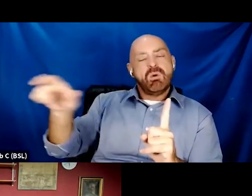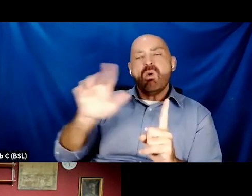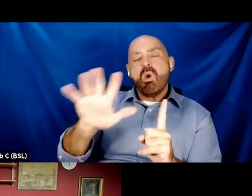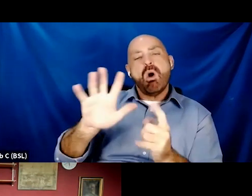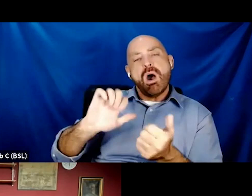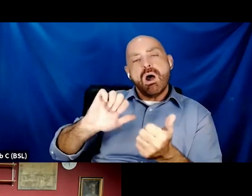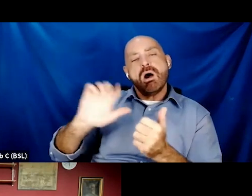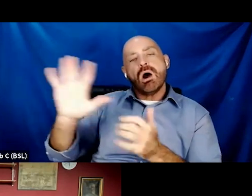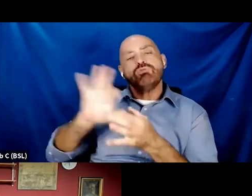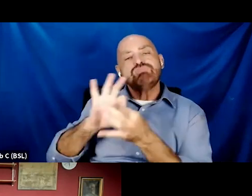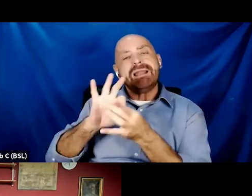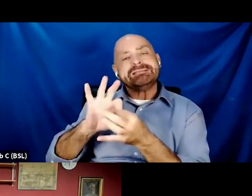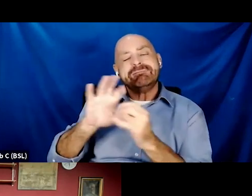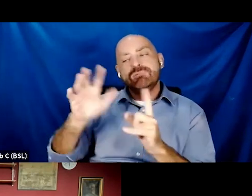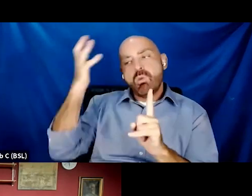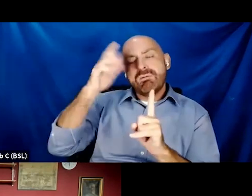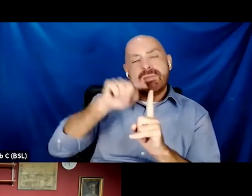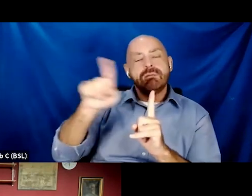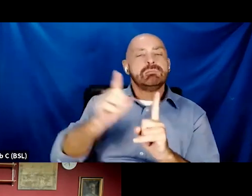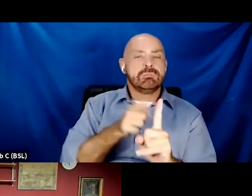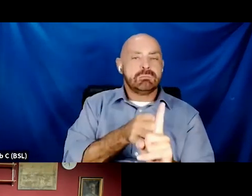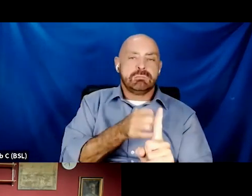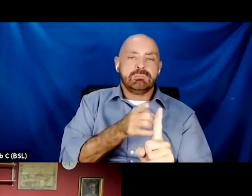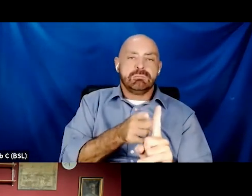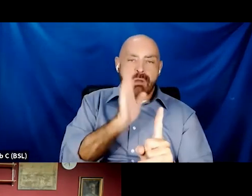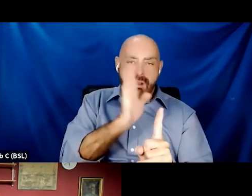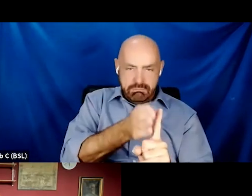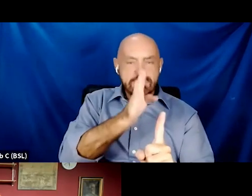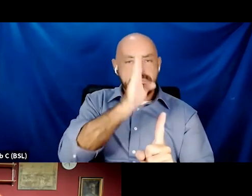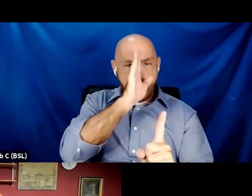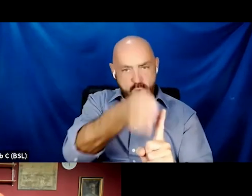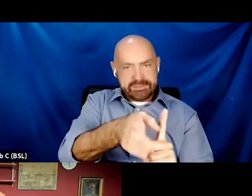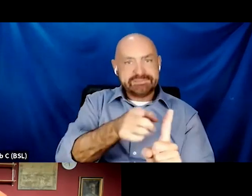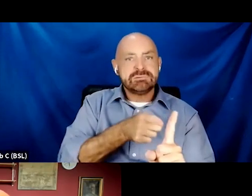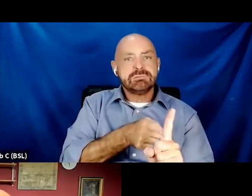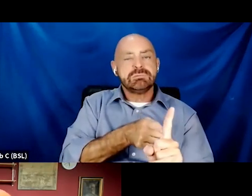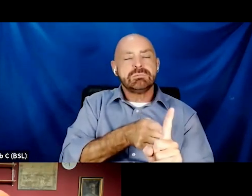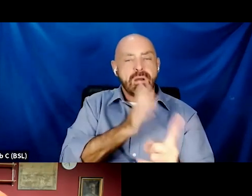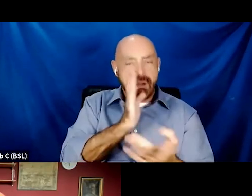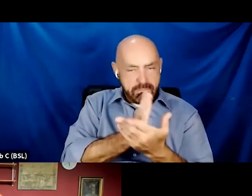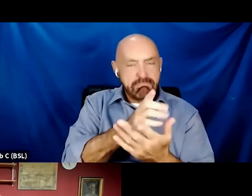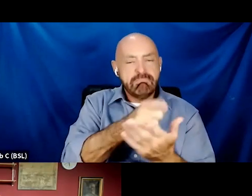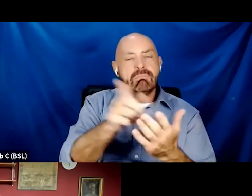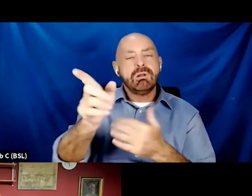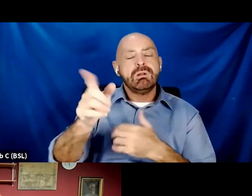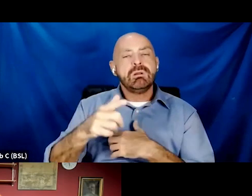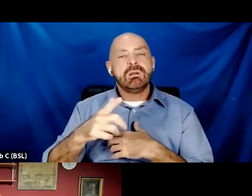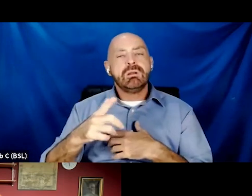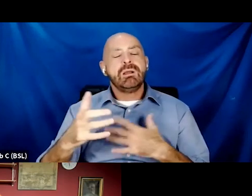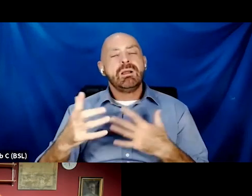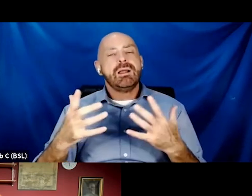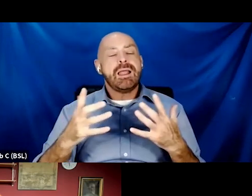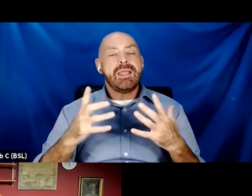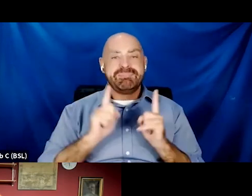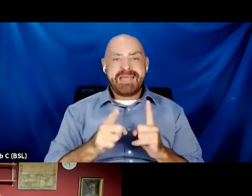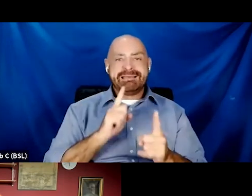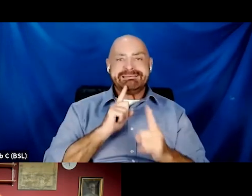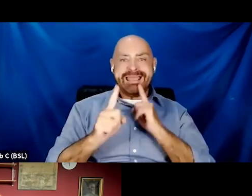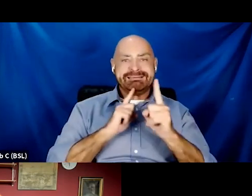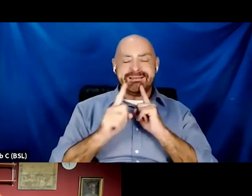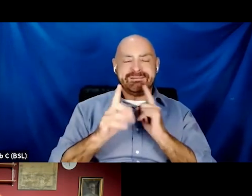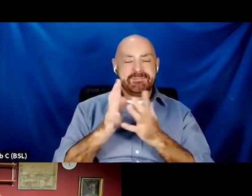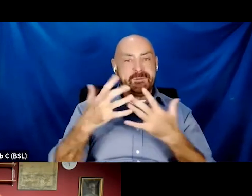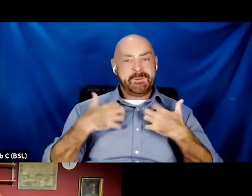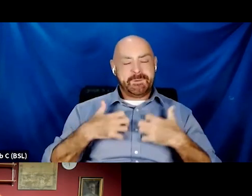are, and you'll get a more honest answer. And you can tell I get excited about data, but we have this every 2 weeks